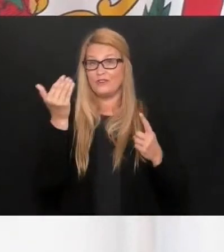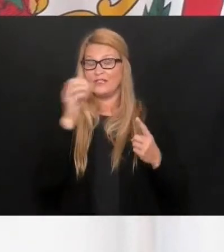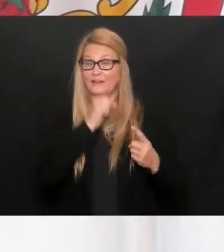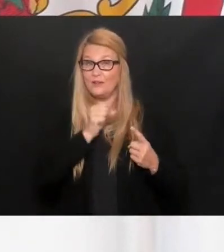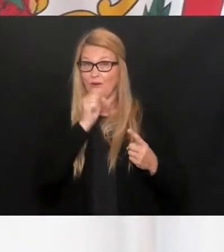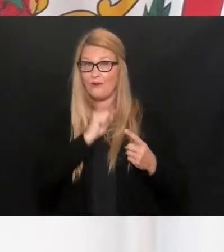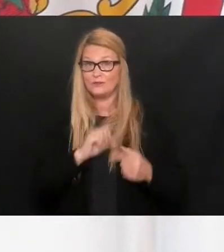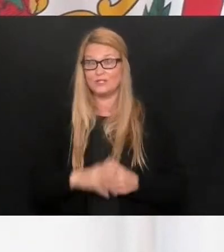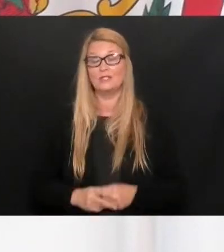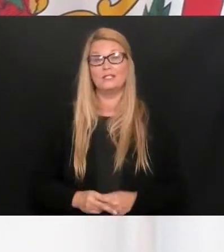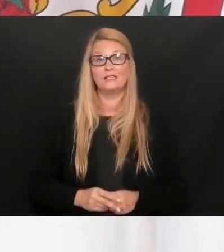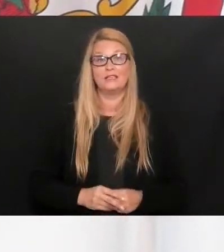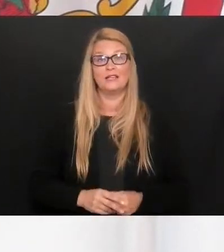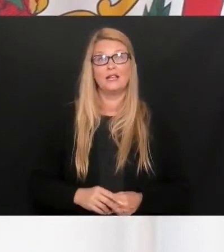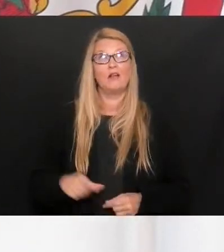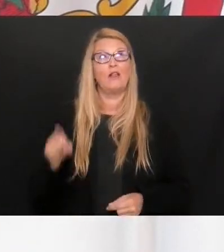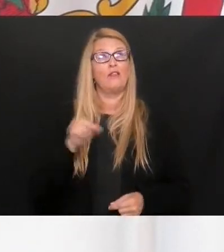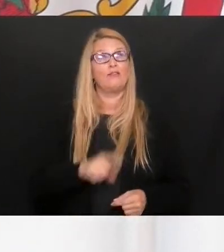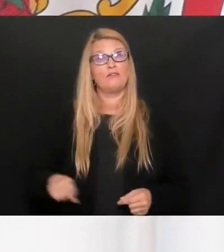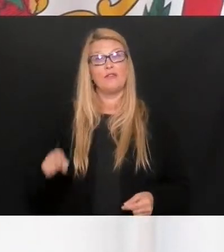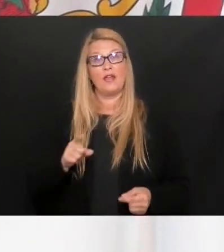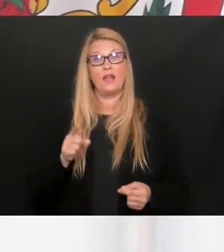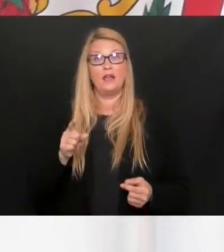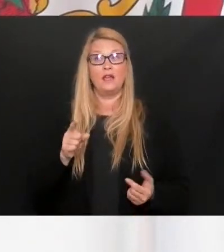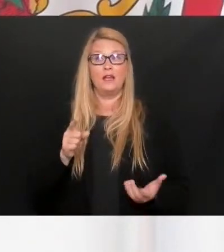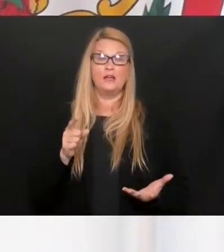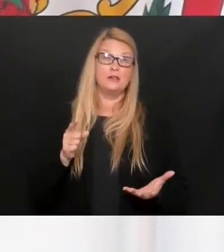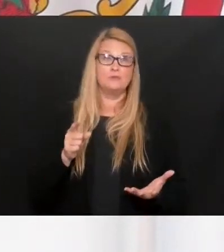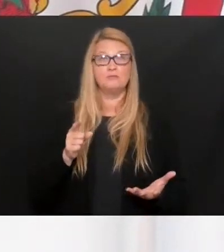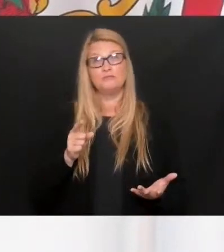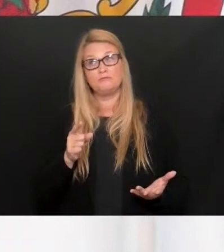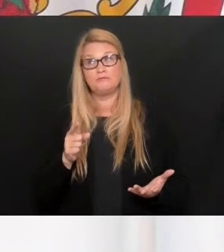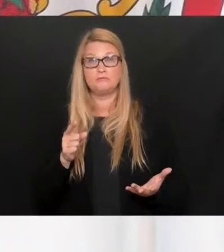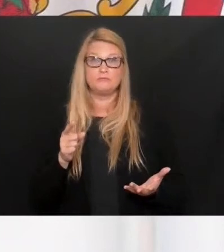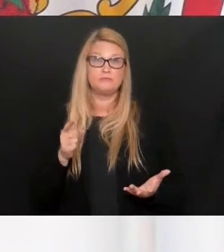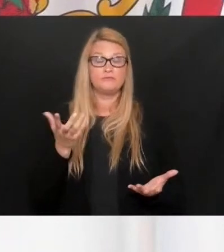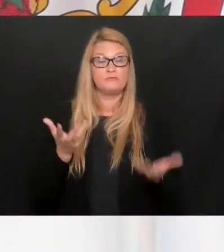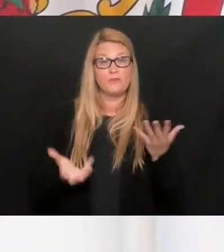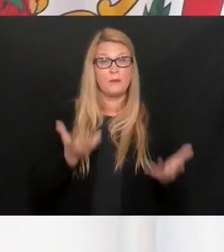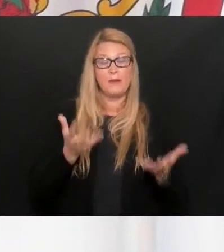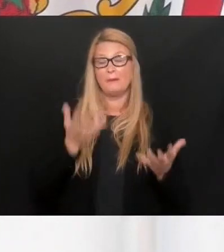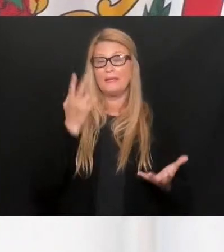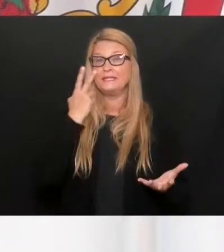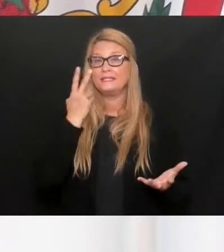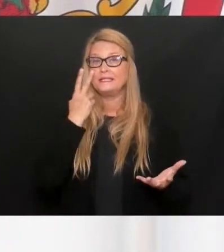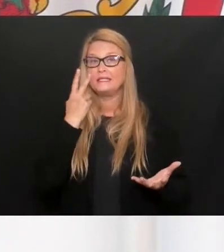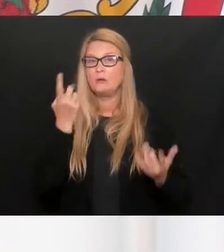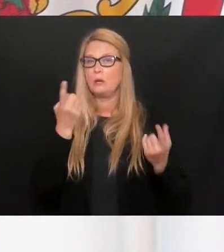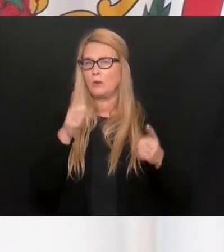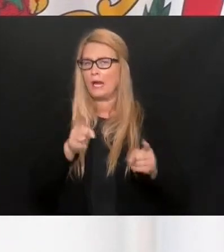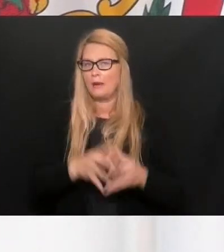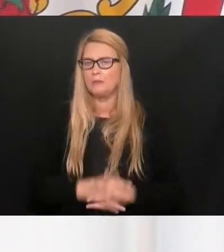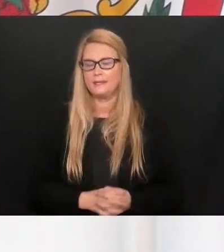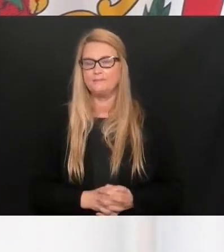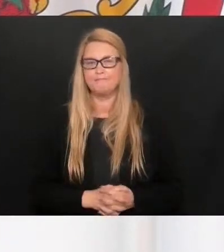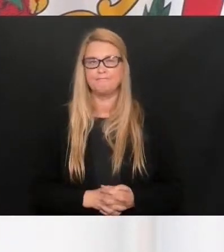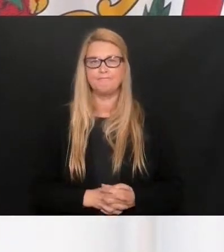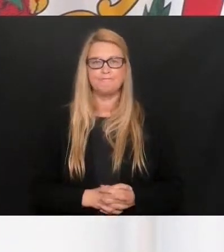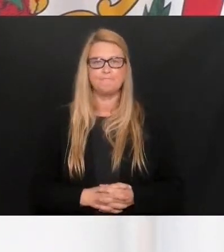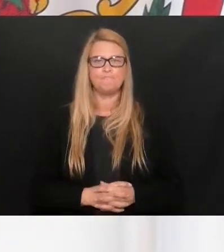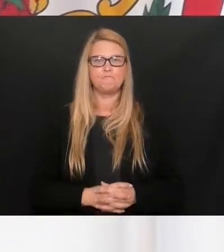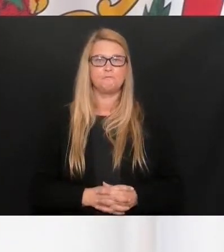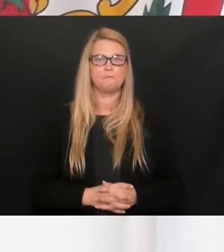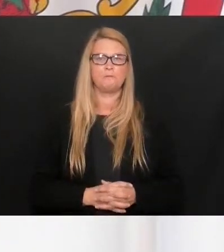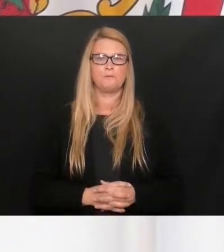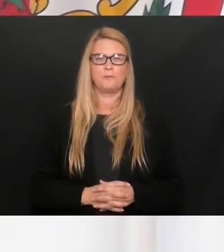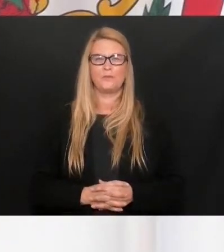because they'll be probably brought online. They're not that yet, but it sure looks like that's where we're going. What we want to